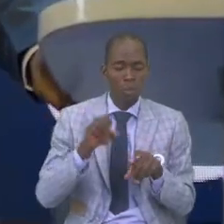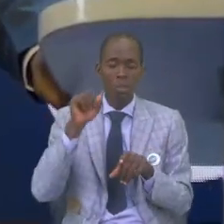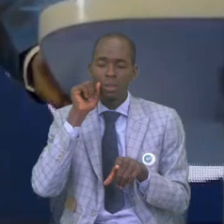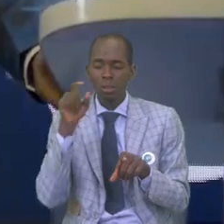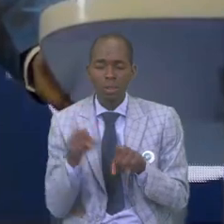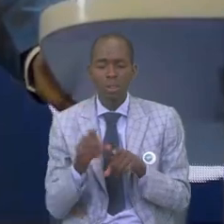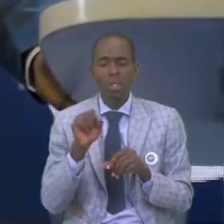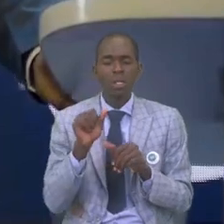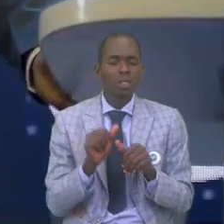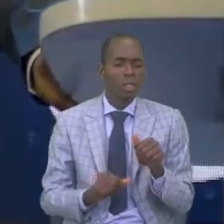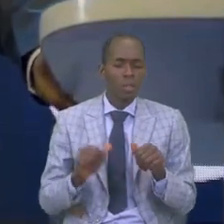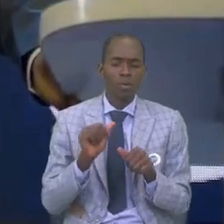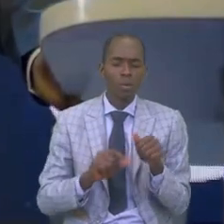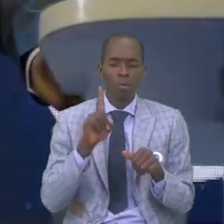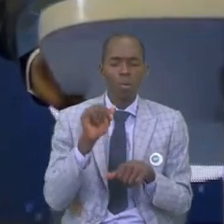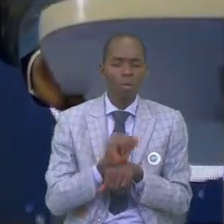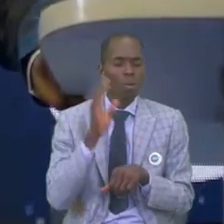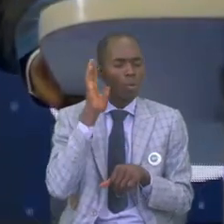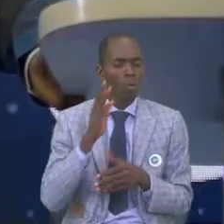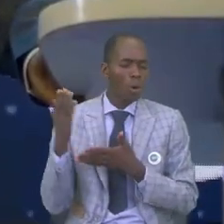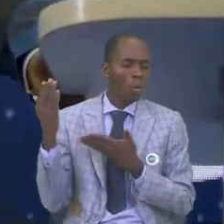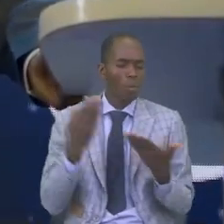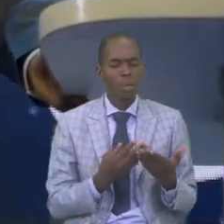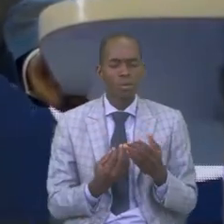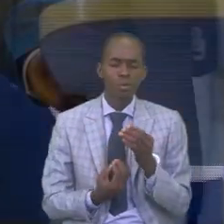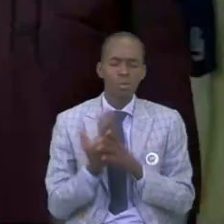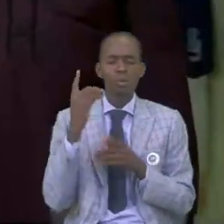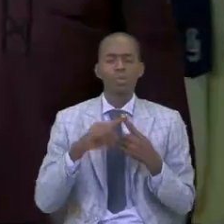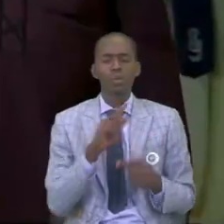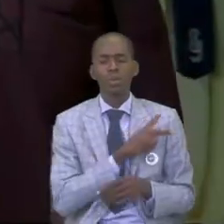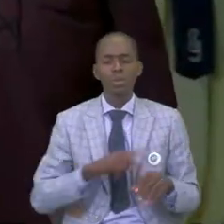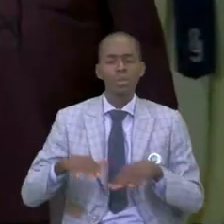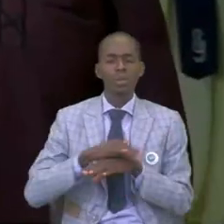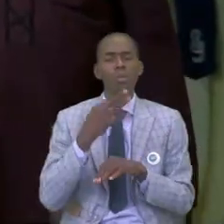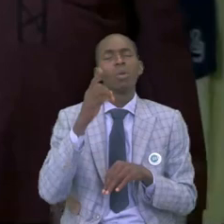work will bear fruit for the kingdom of God in Jesus' name.